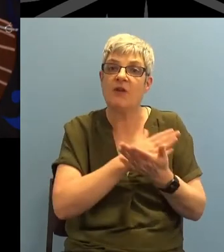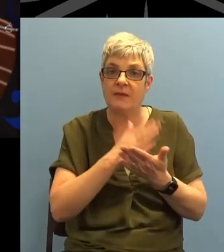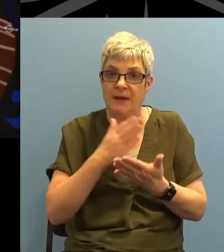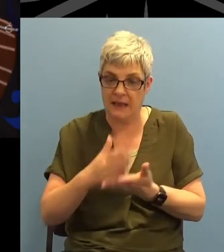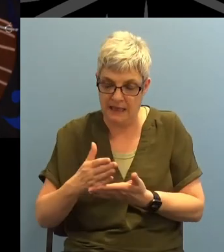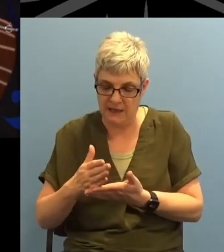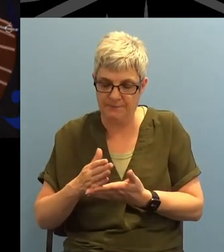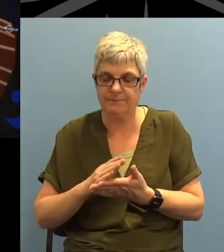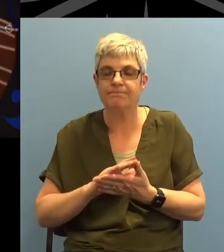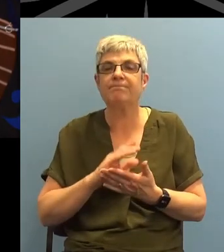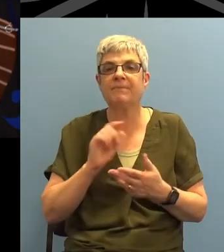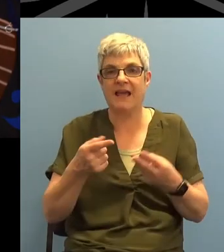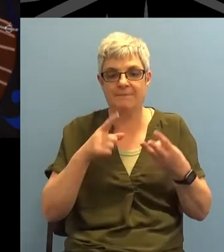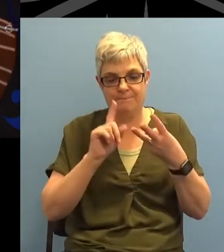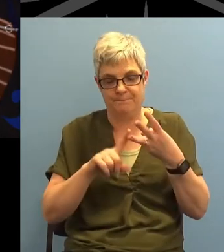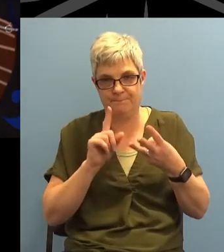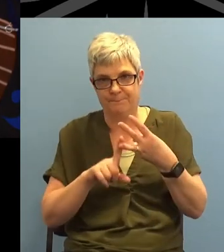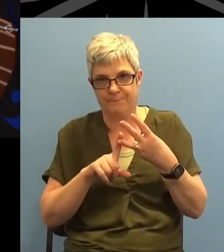And then this,